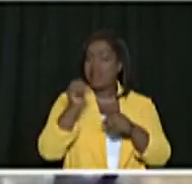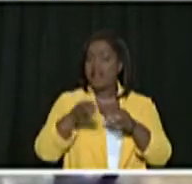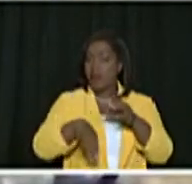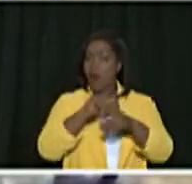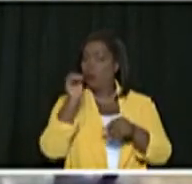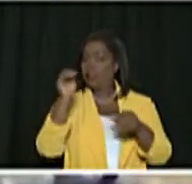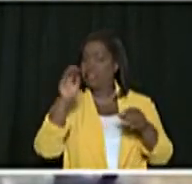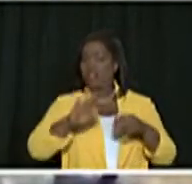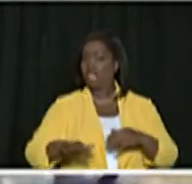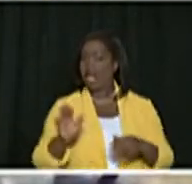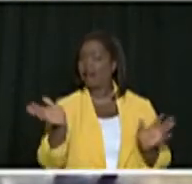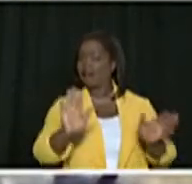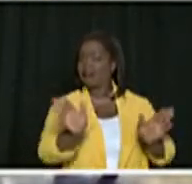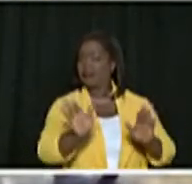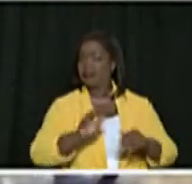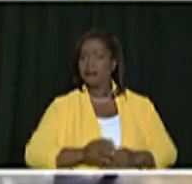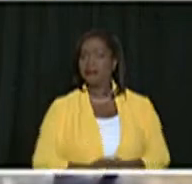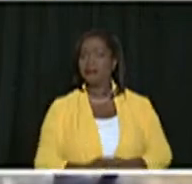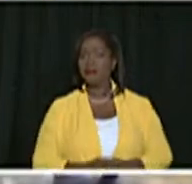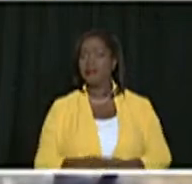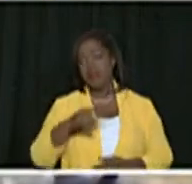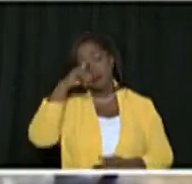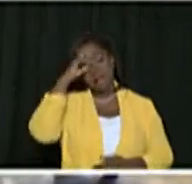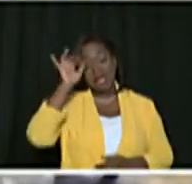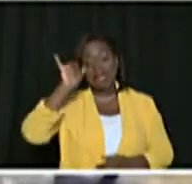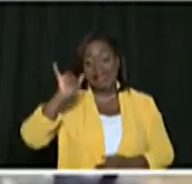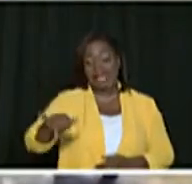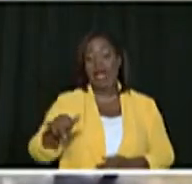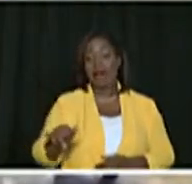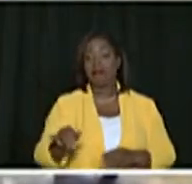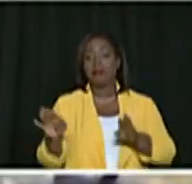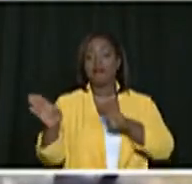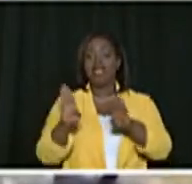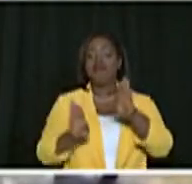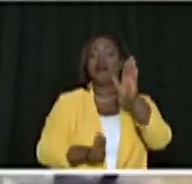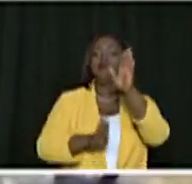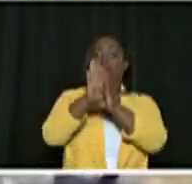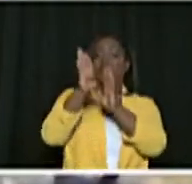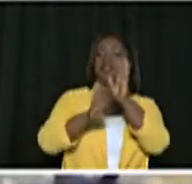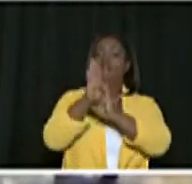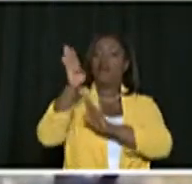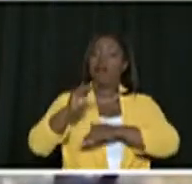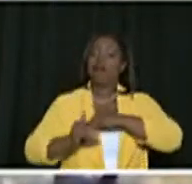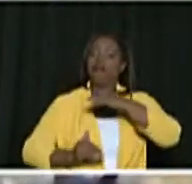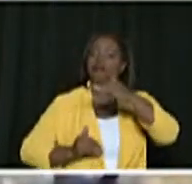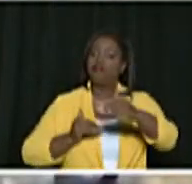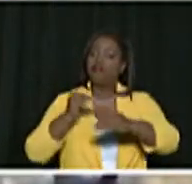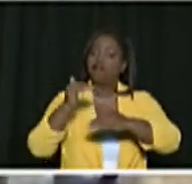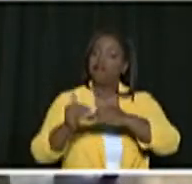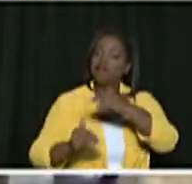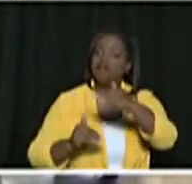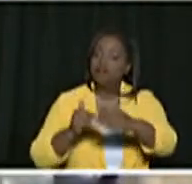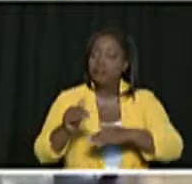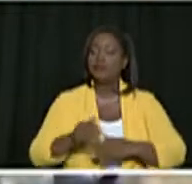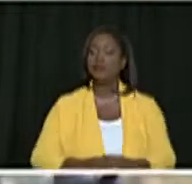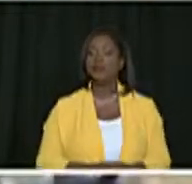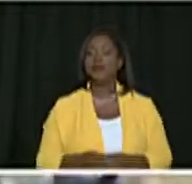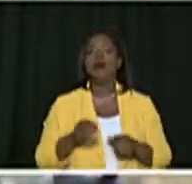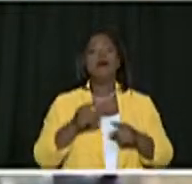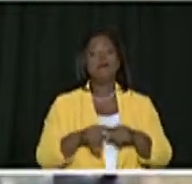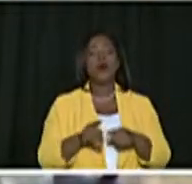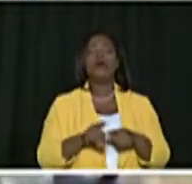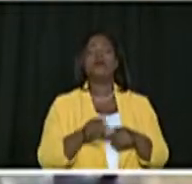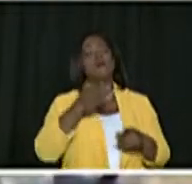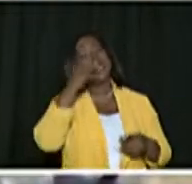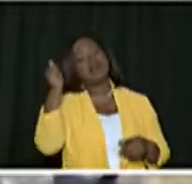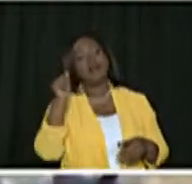behavior is developed over time. So we're saying spend time to discipline early. It can't be